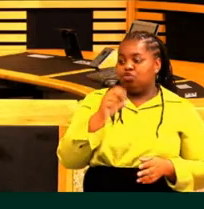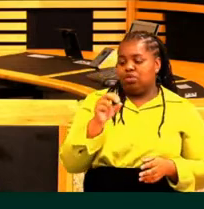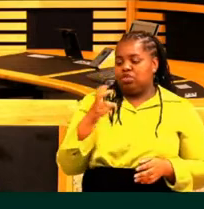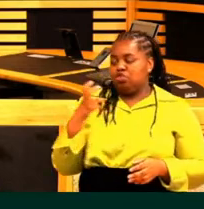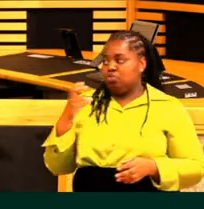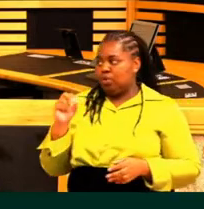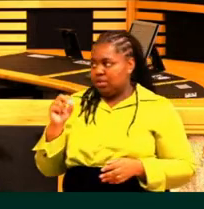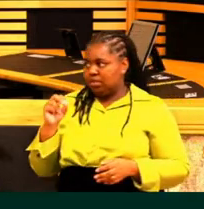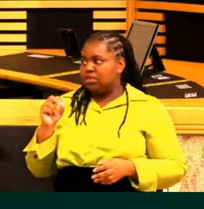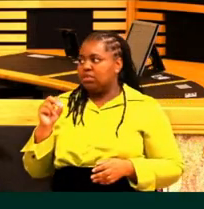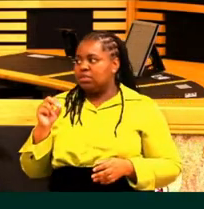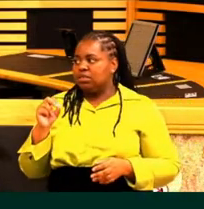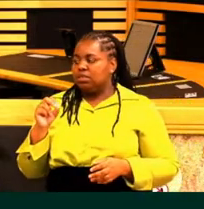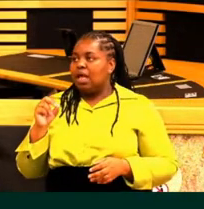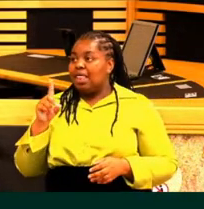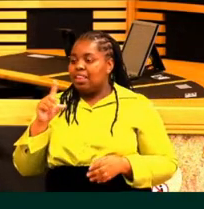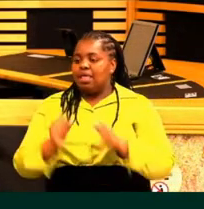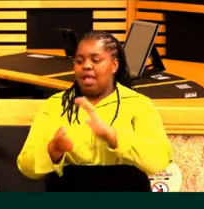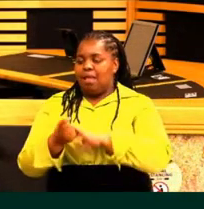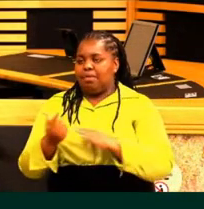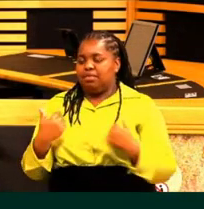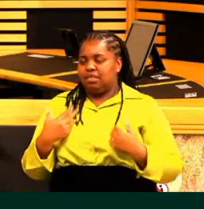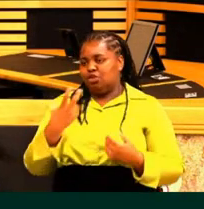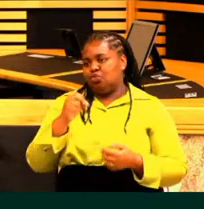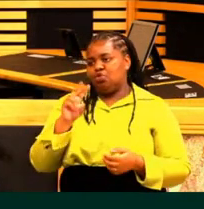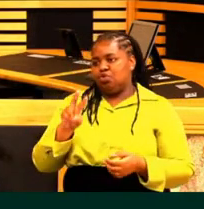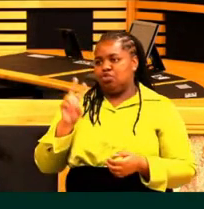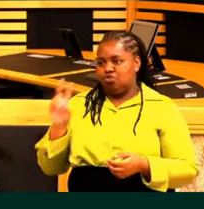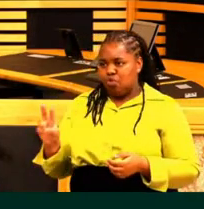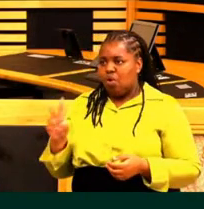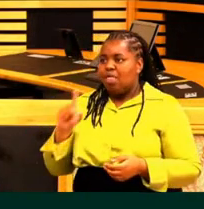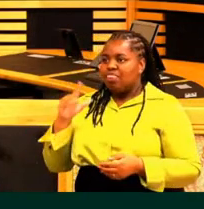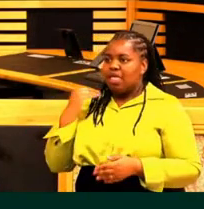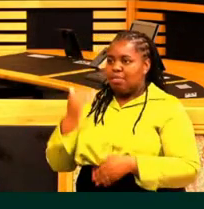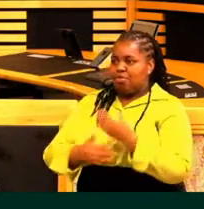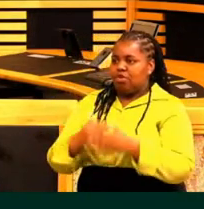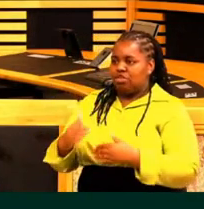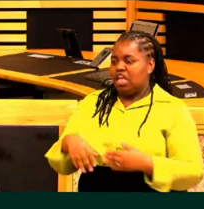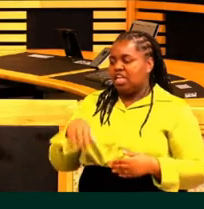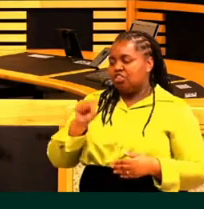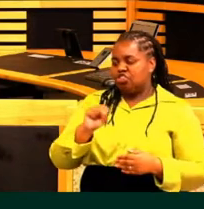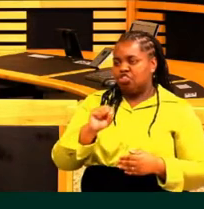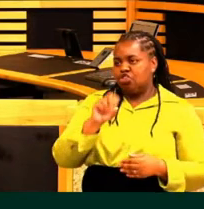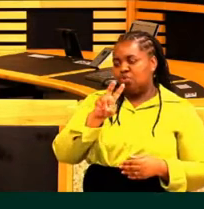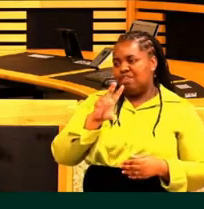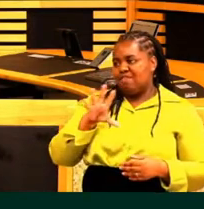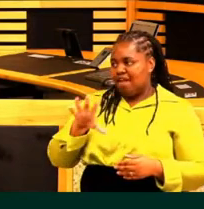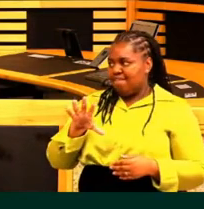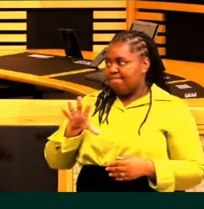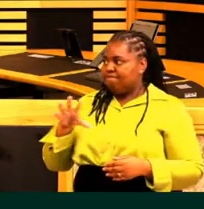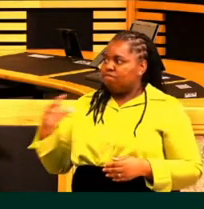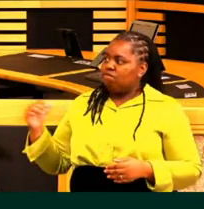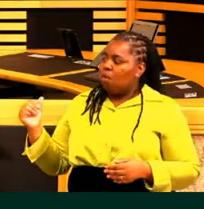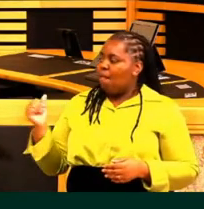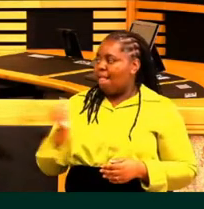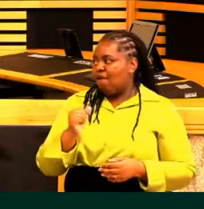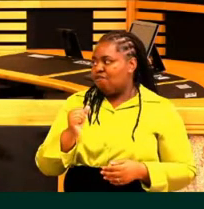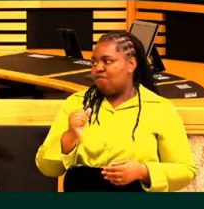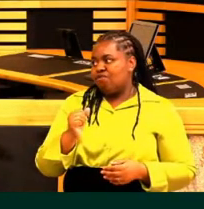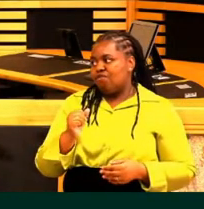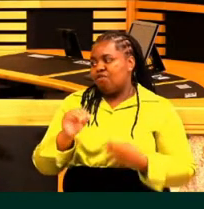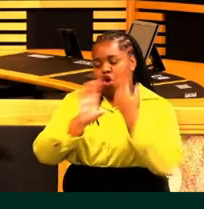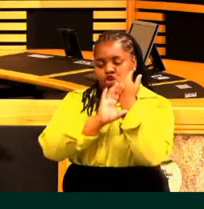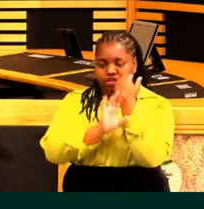gazetted in 2022 the process of section 2025 of a